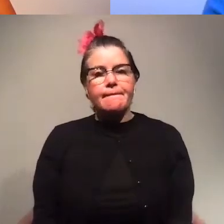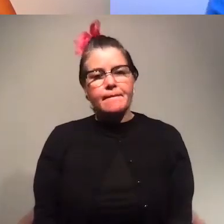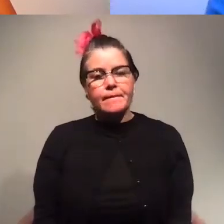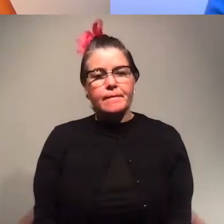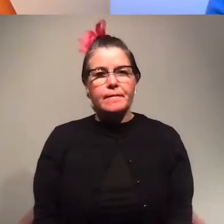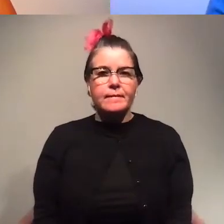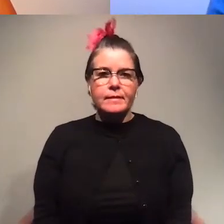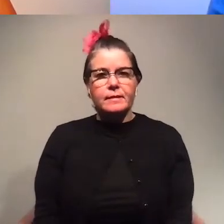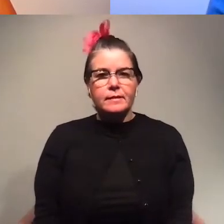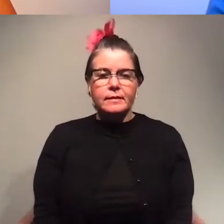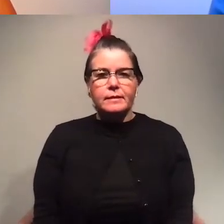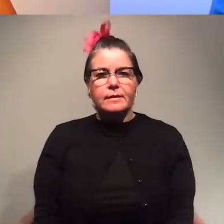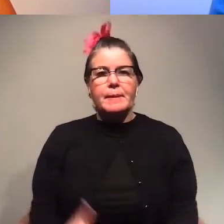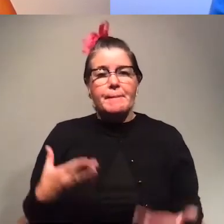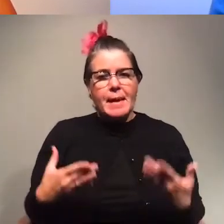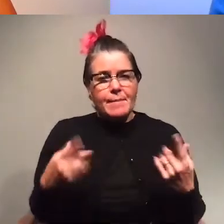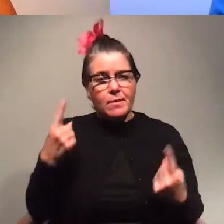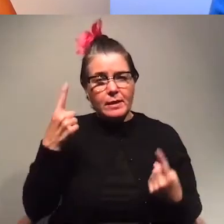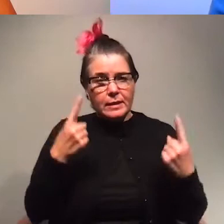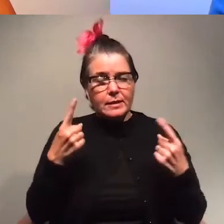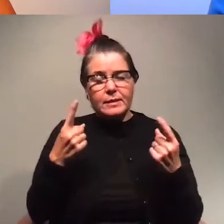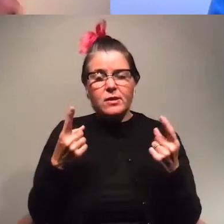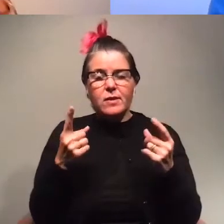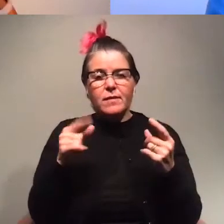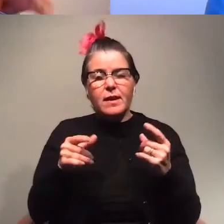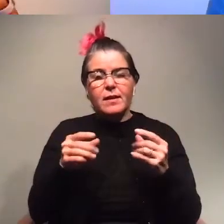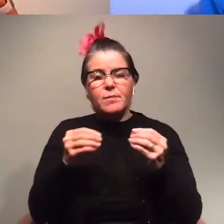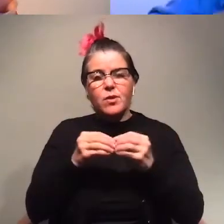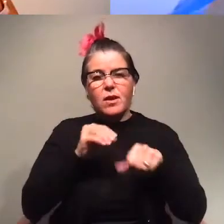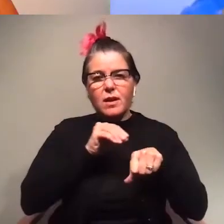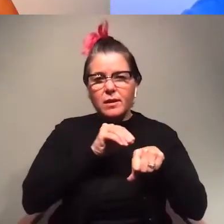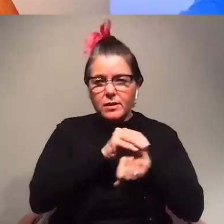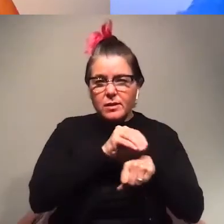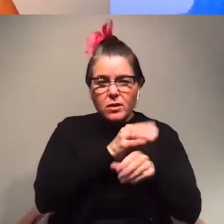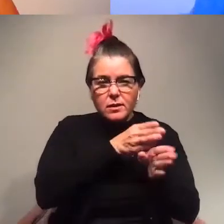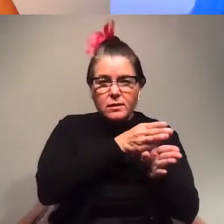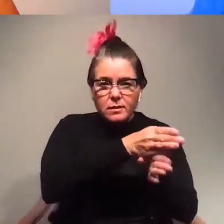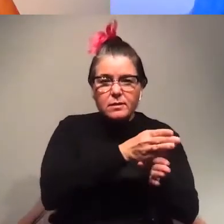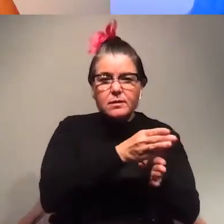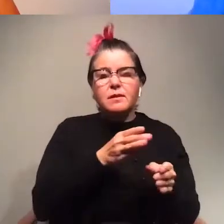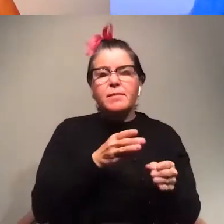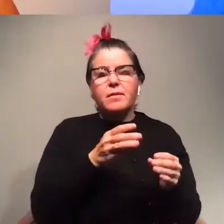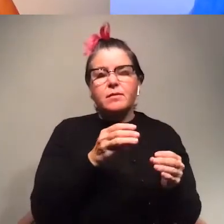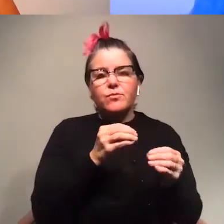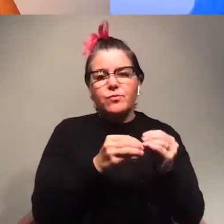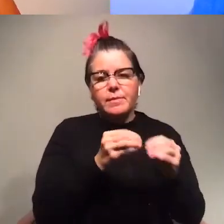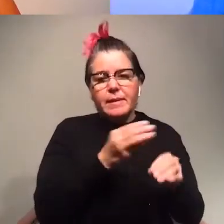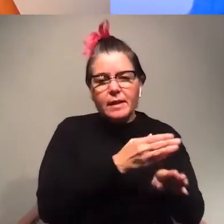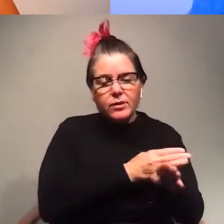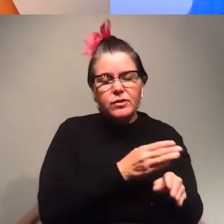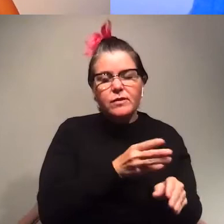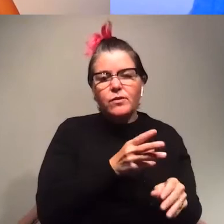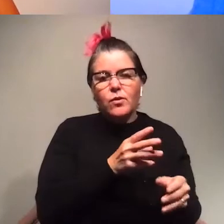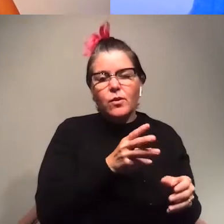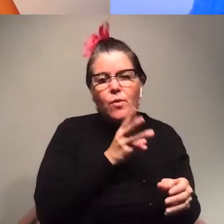maybe I think I would also consider doing some more of a consulting realm around just like remediation for like our water or